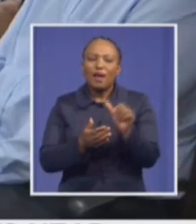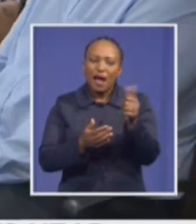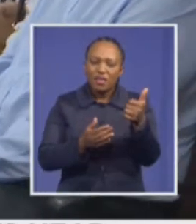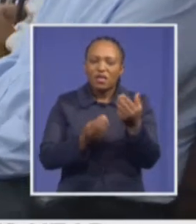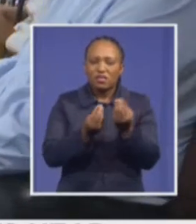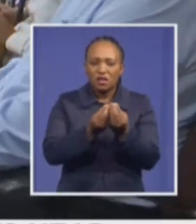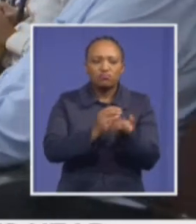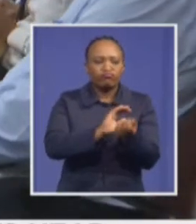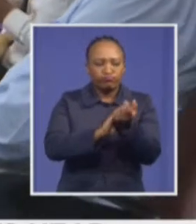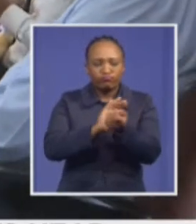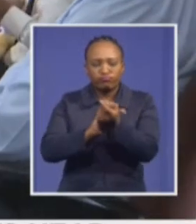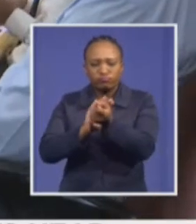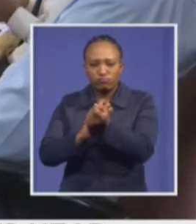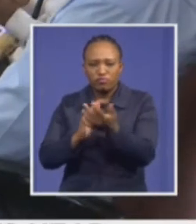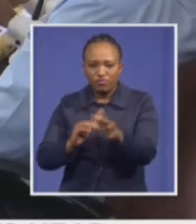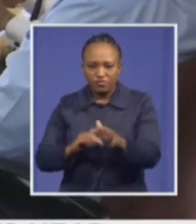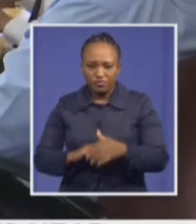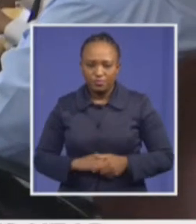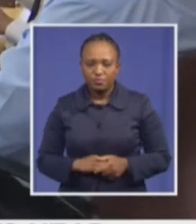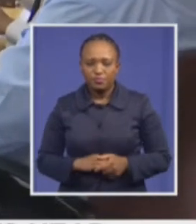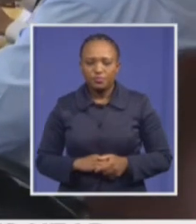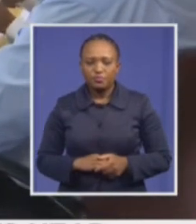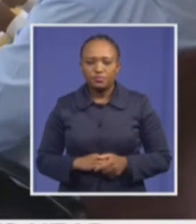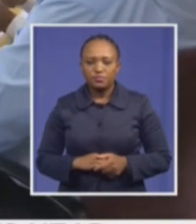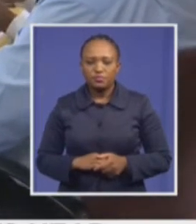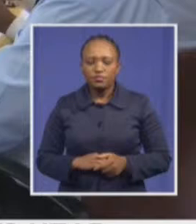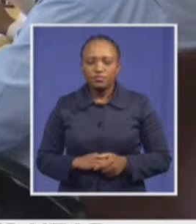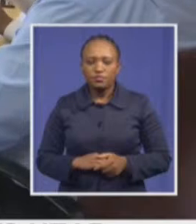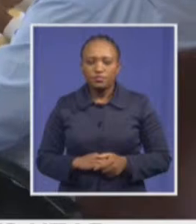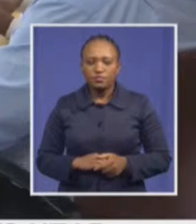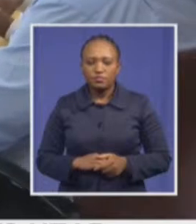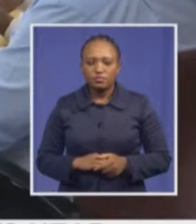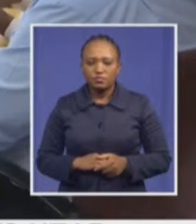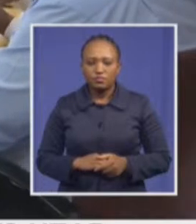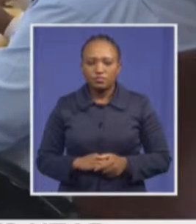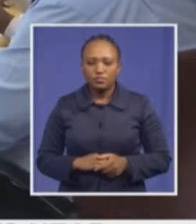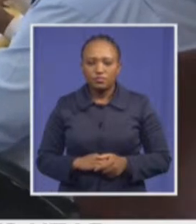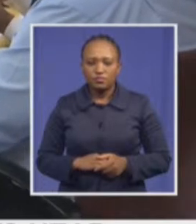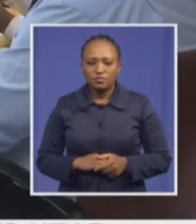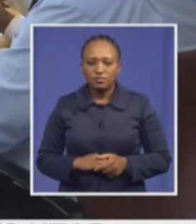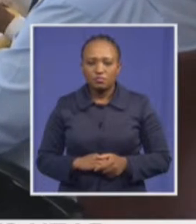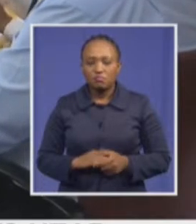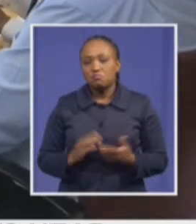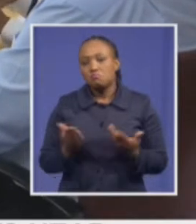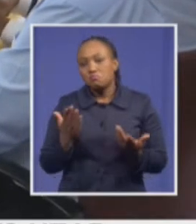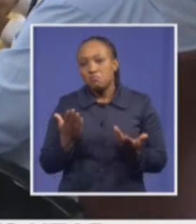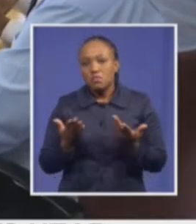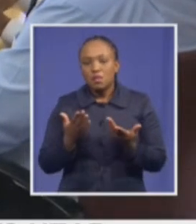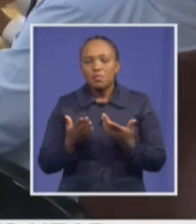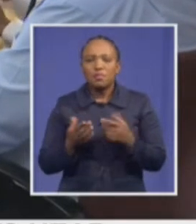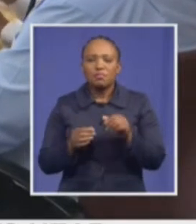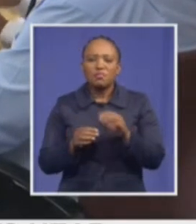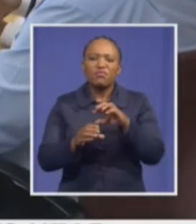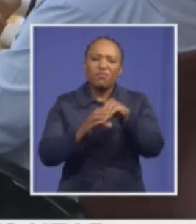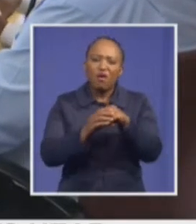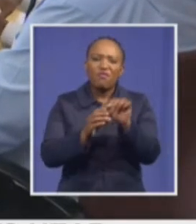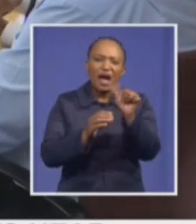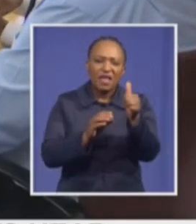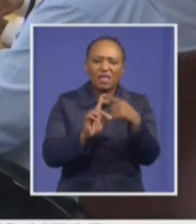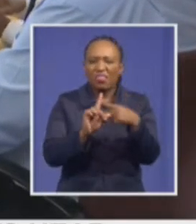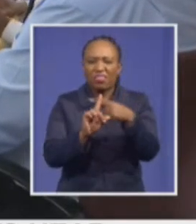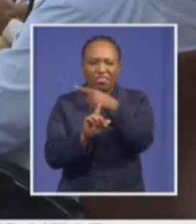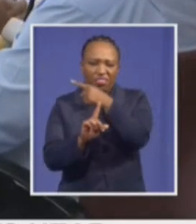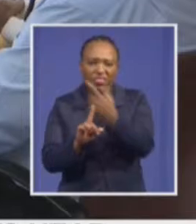You'll But not trying to. They might have got onto other mischief. This particular corporation. That's